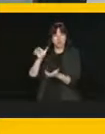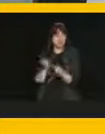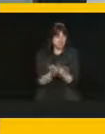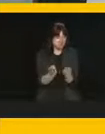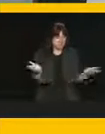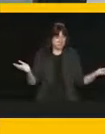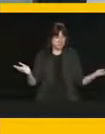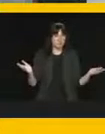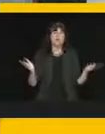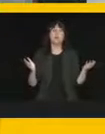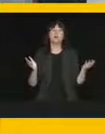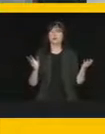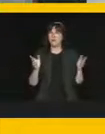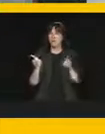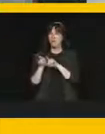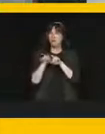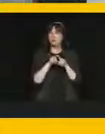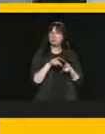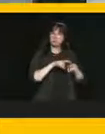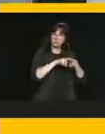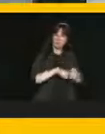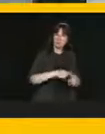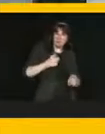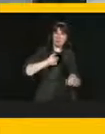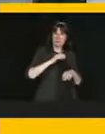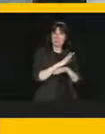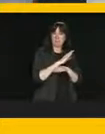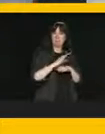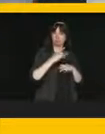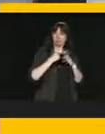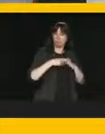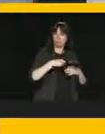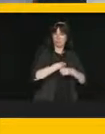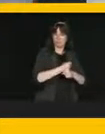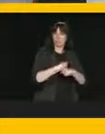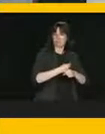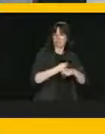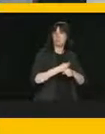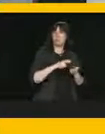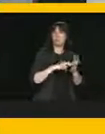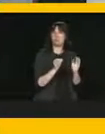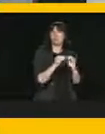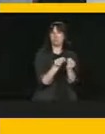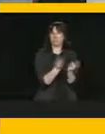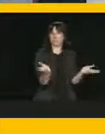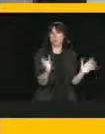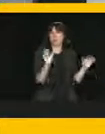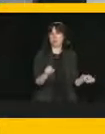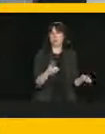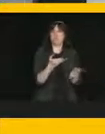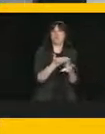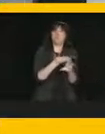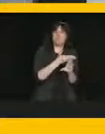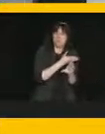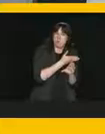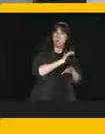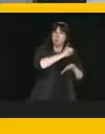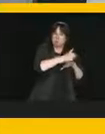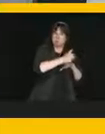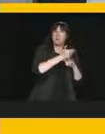the domestic production coming online that we will be able to share with people before we begin to reopen the